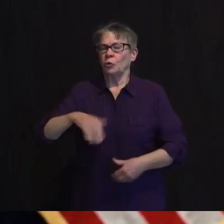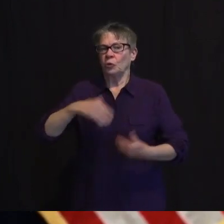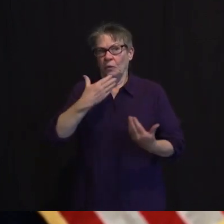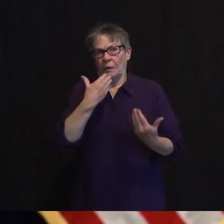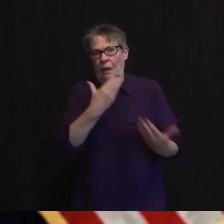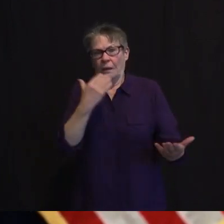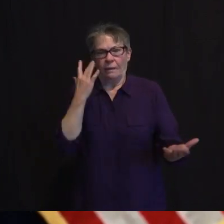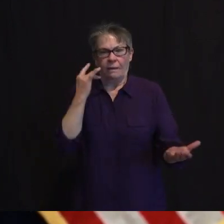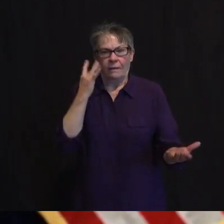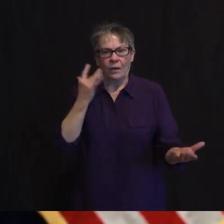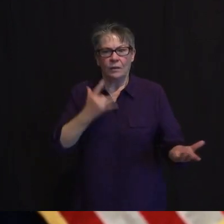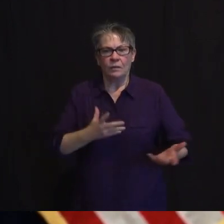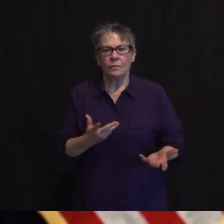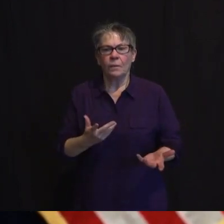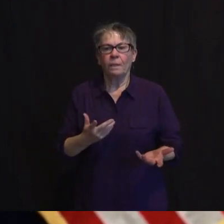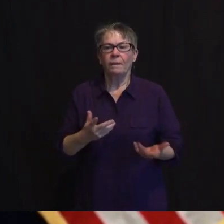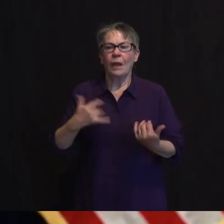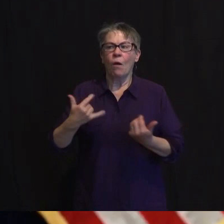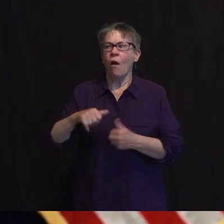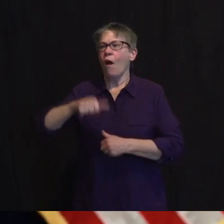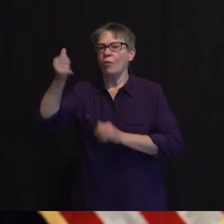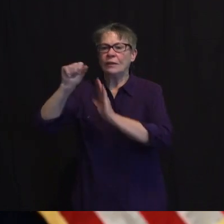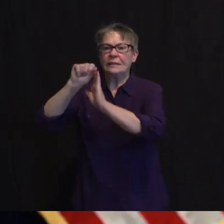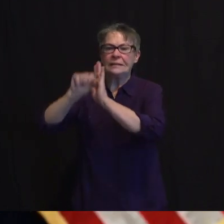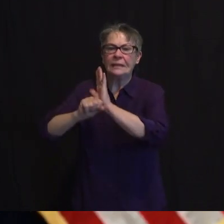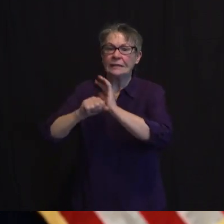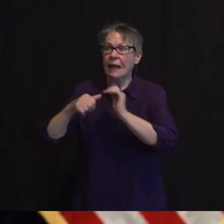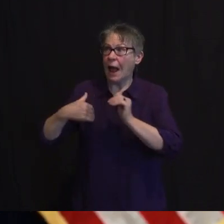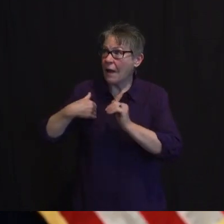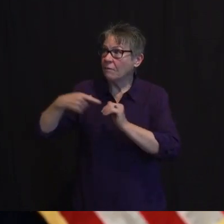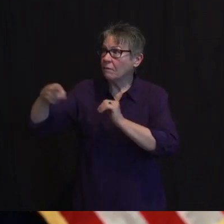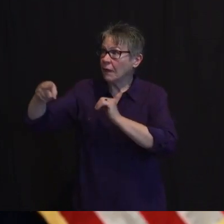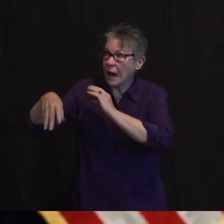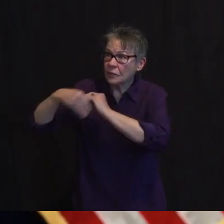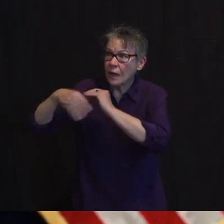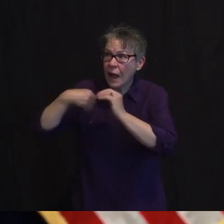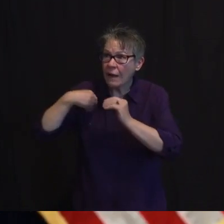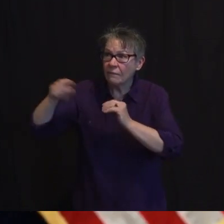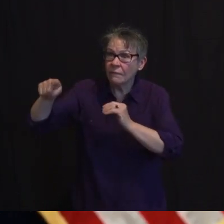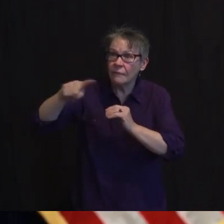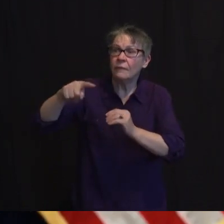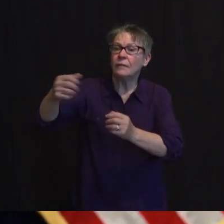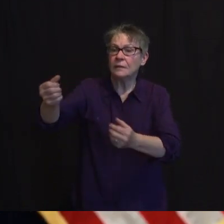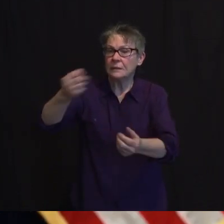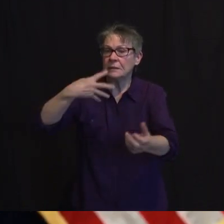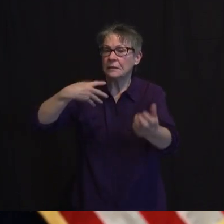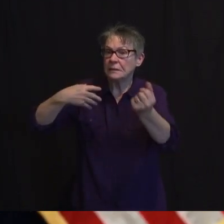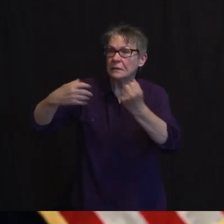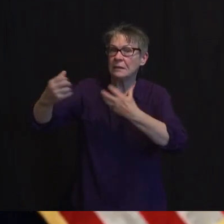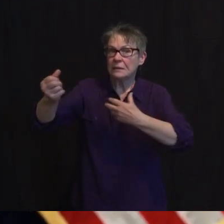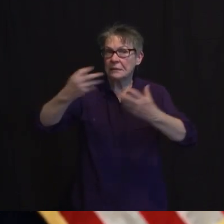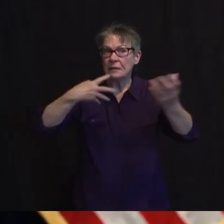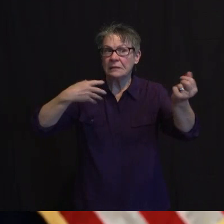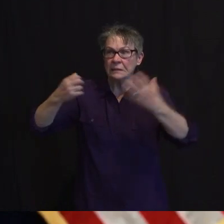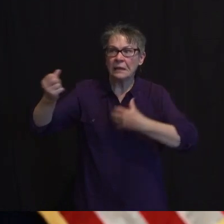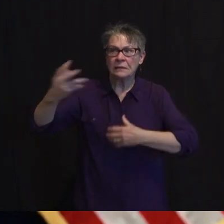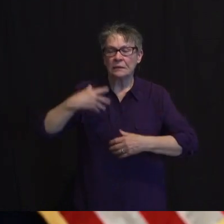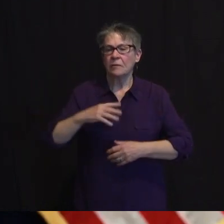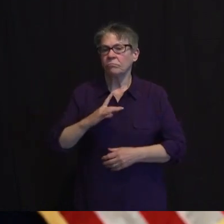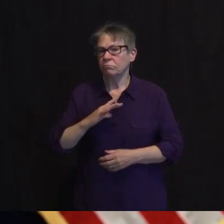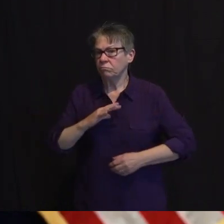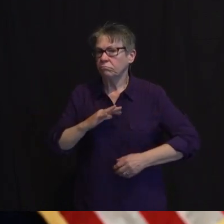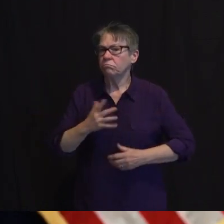have to say, of we're all in this together. And again, I look forward to our Lafayette We Are Here moment when we're out of the